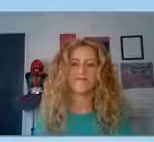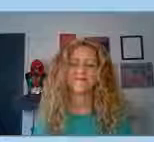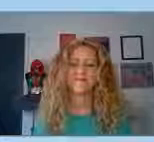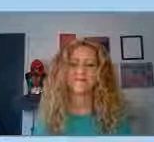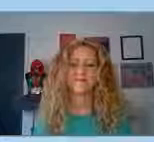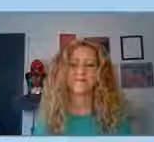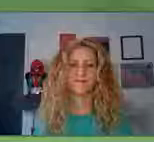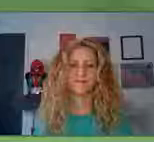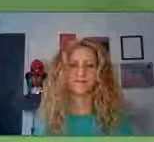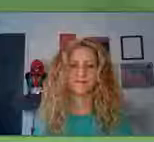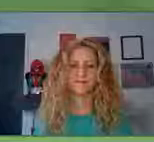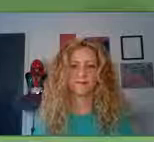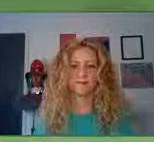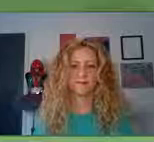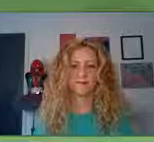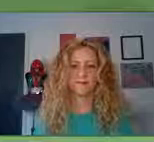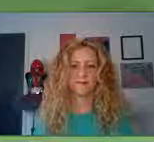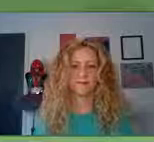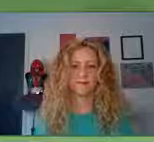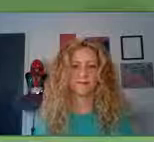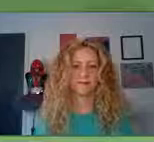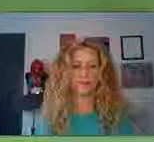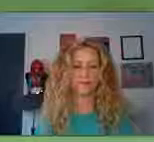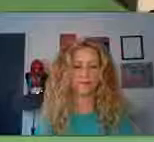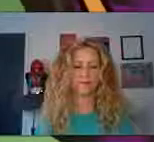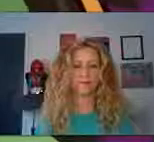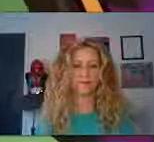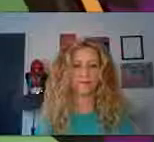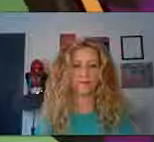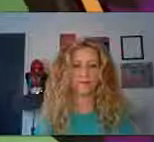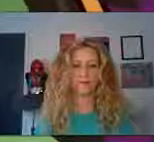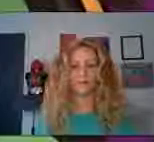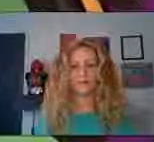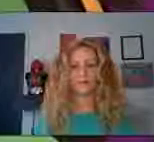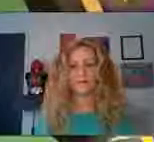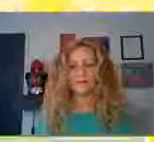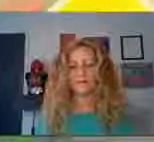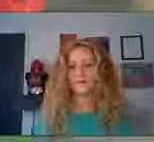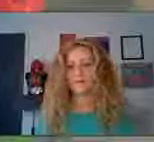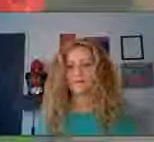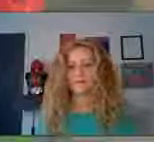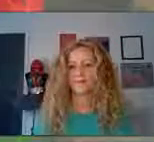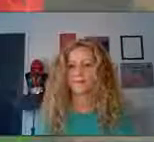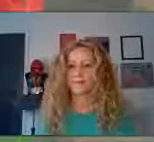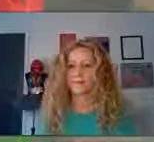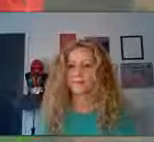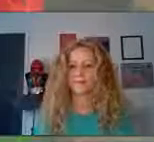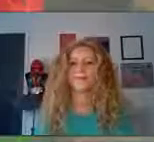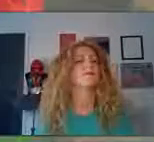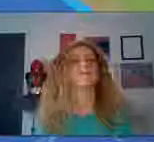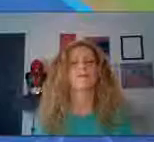to God. I'm gonna sing new songs to God and keep singing the songs all week long. Oh, do do do